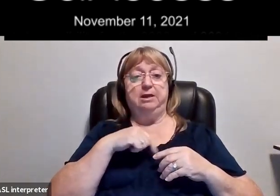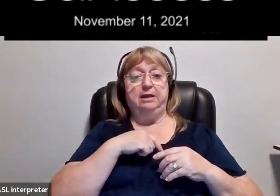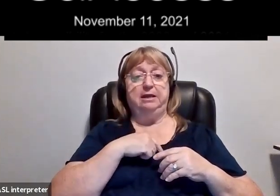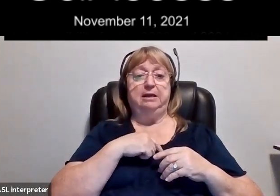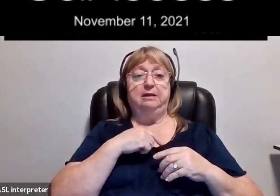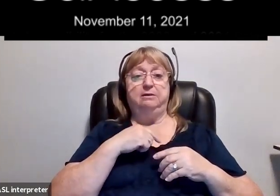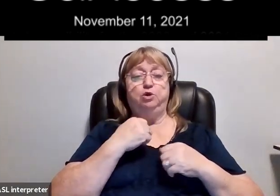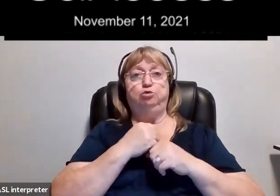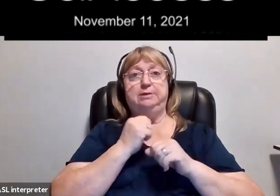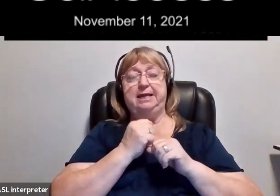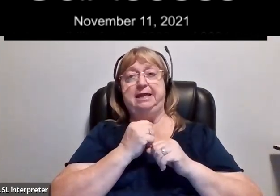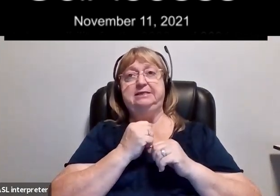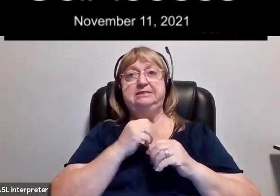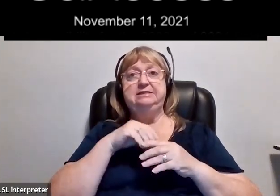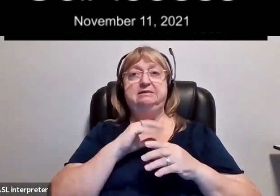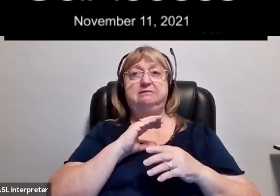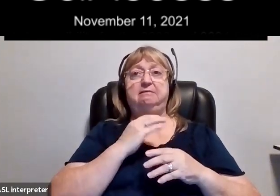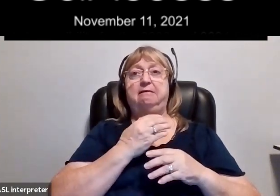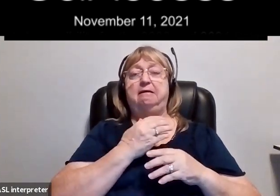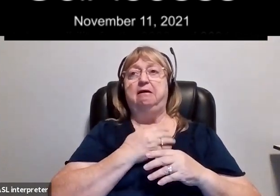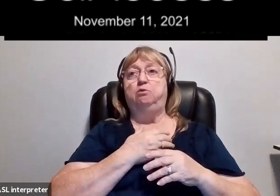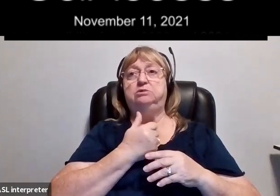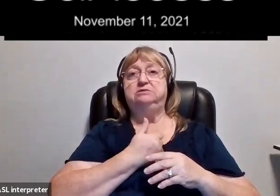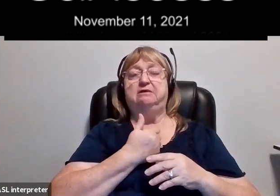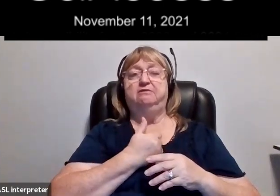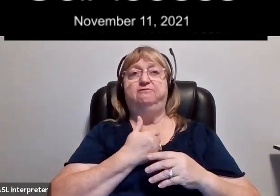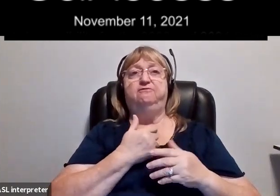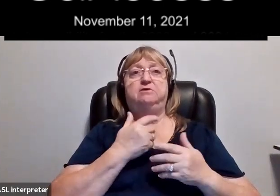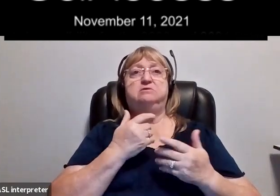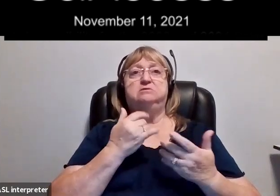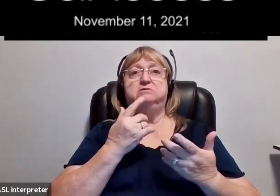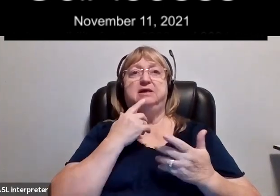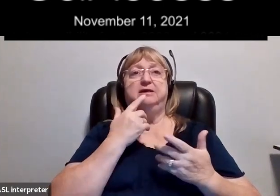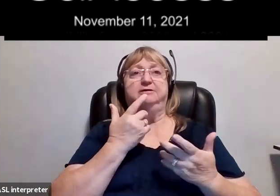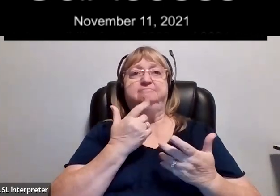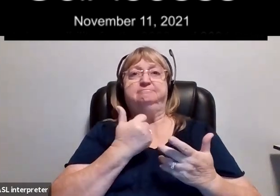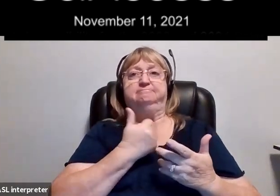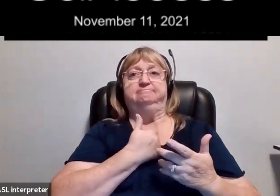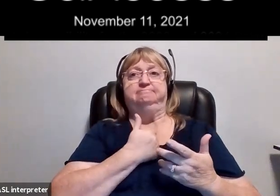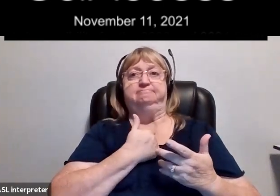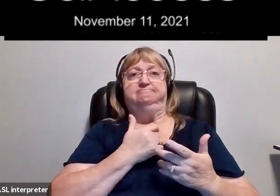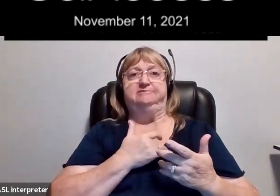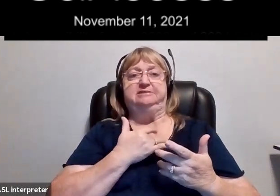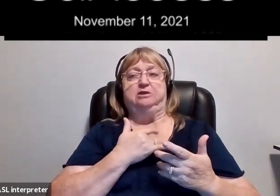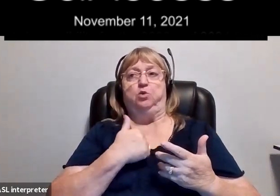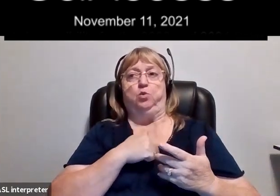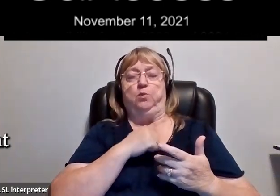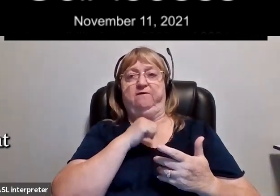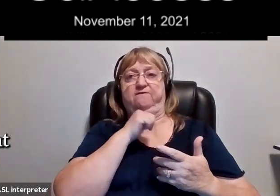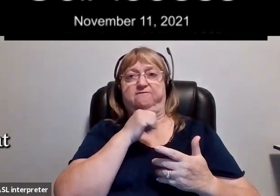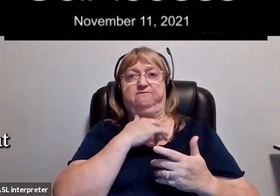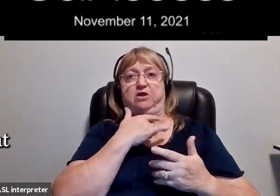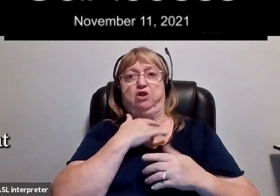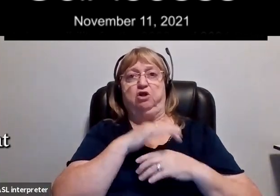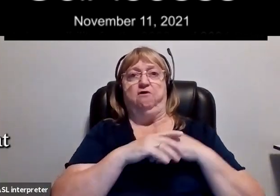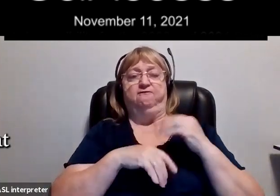create our let's say self-censor, because we feel uncomfortable and